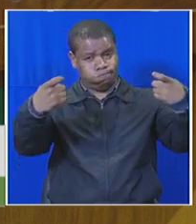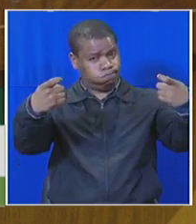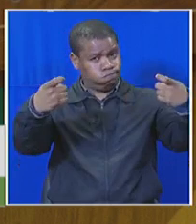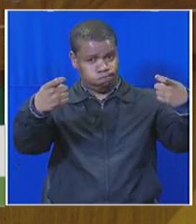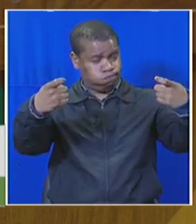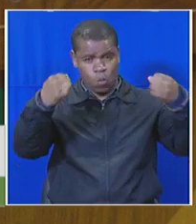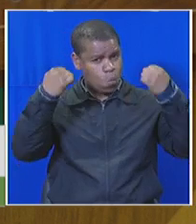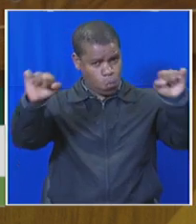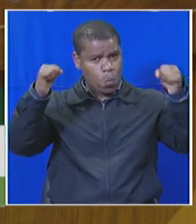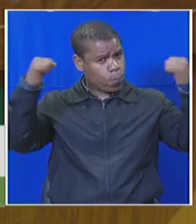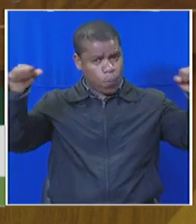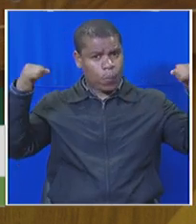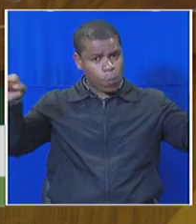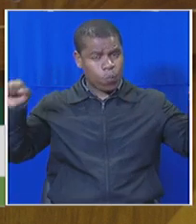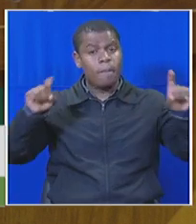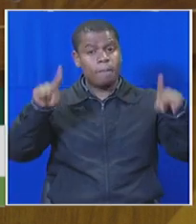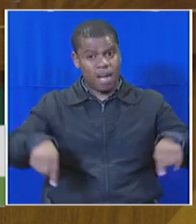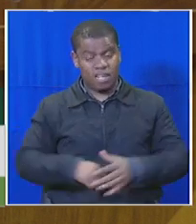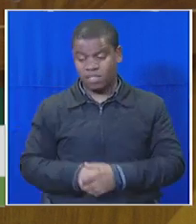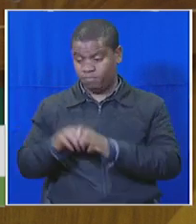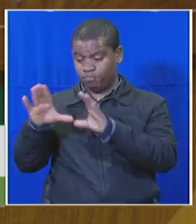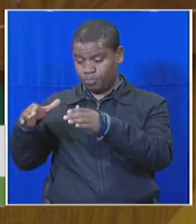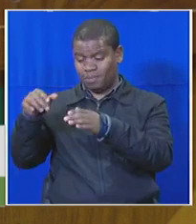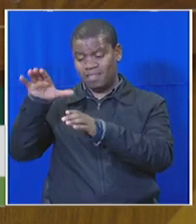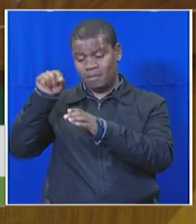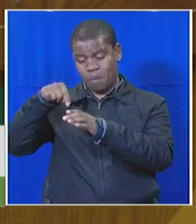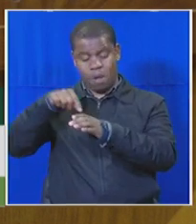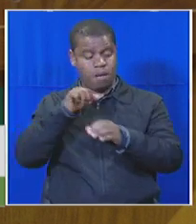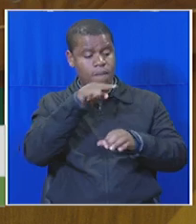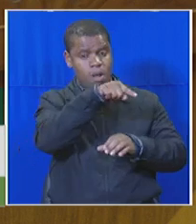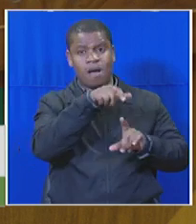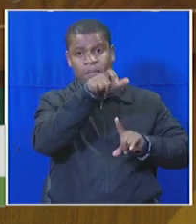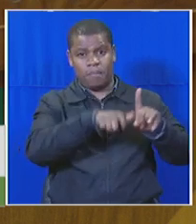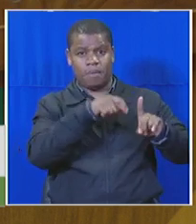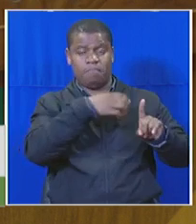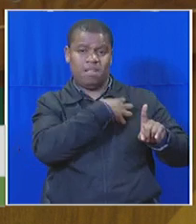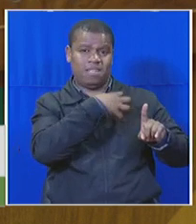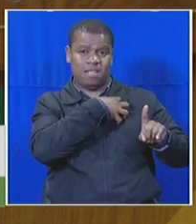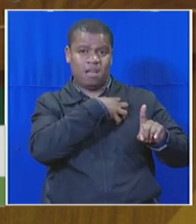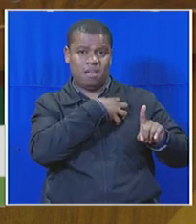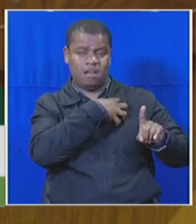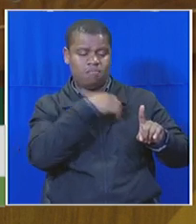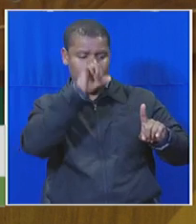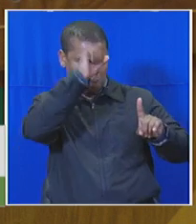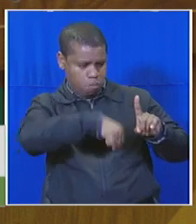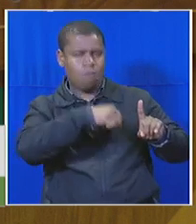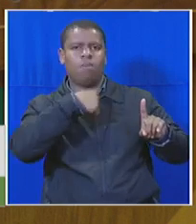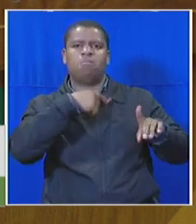officers. The APC agrees with the Minister that the right to life must not just be a constitutional